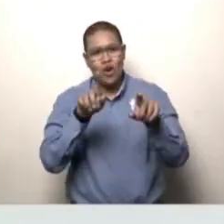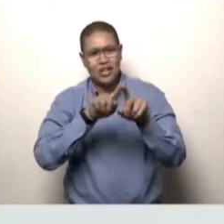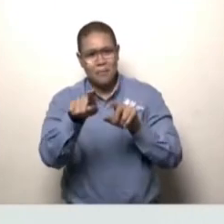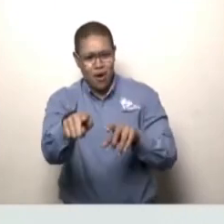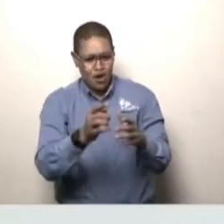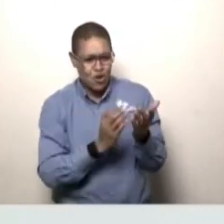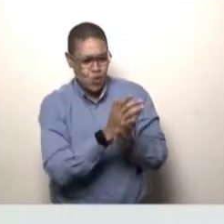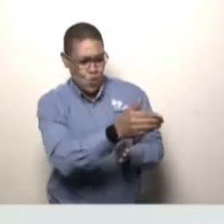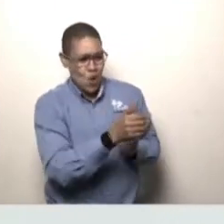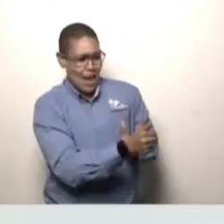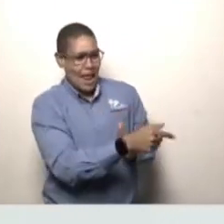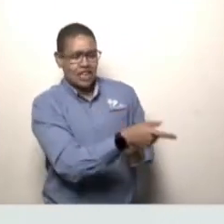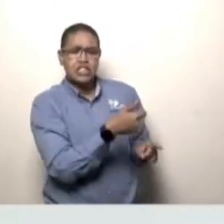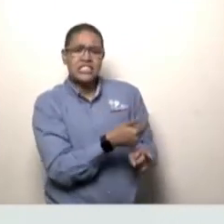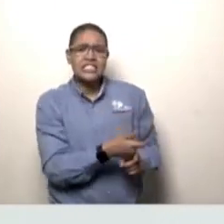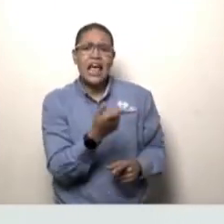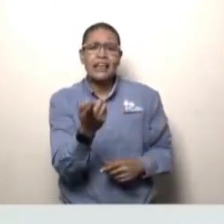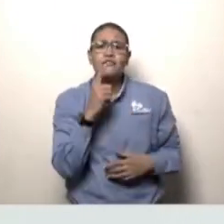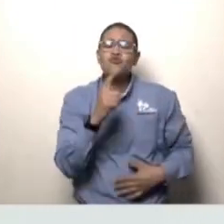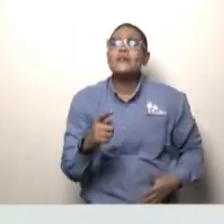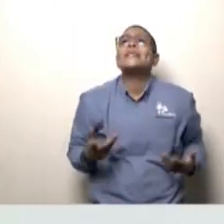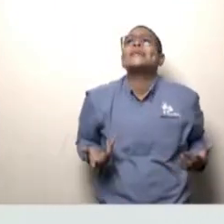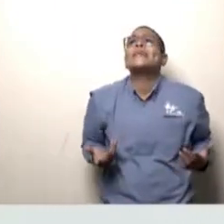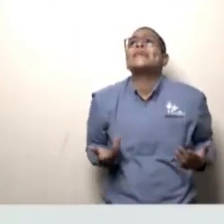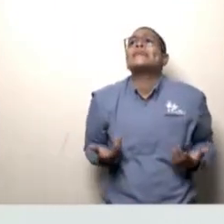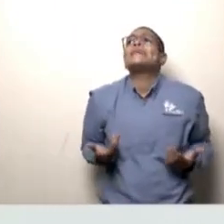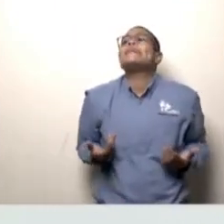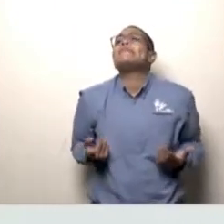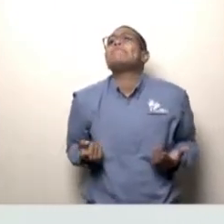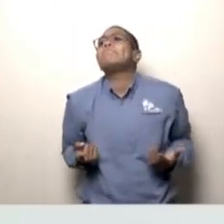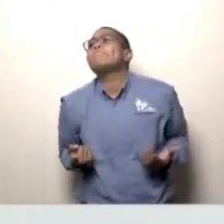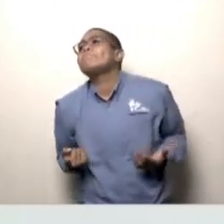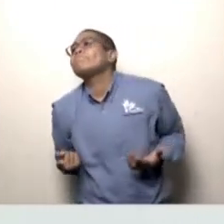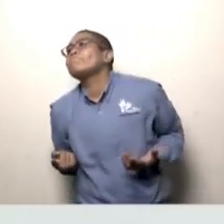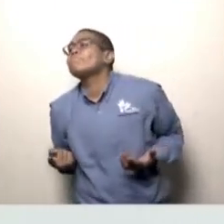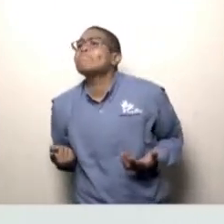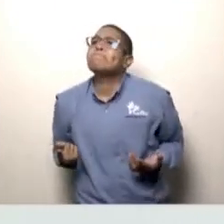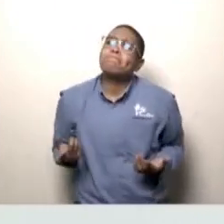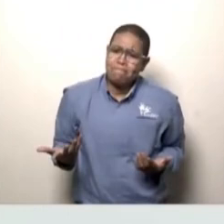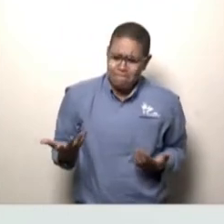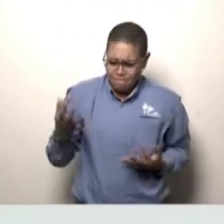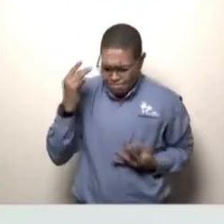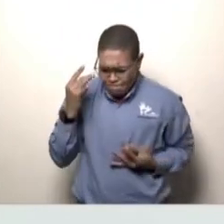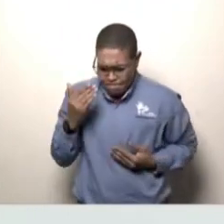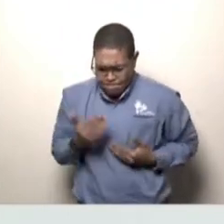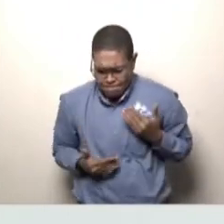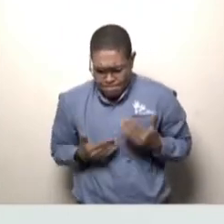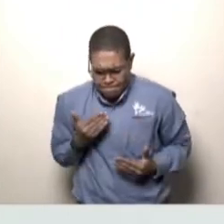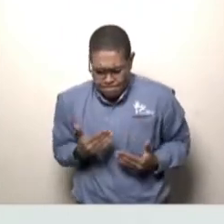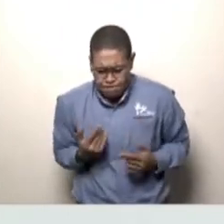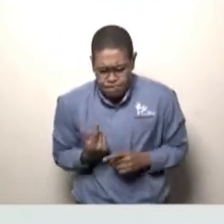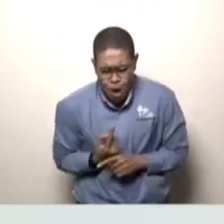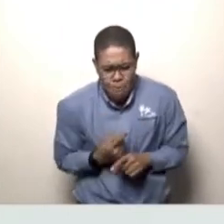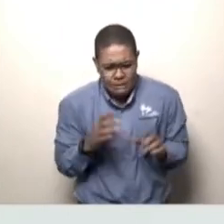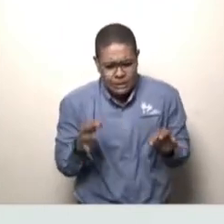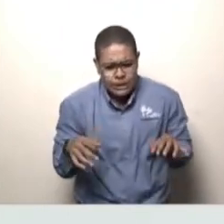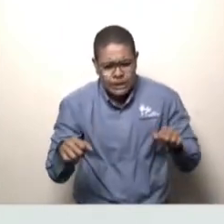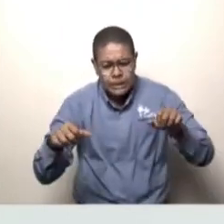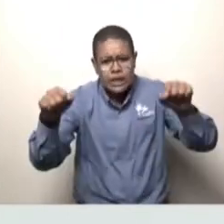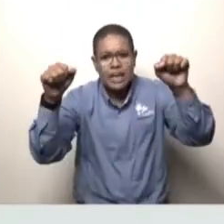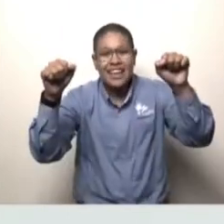from that leadership that is pragmatic is also an ethos of